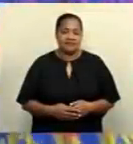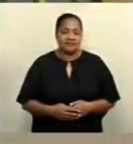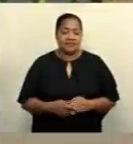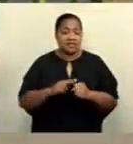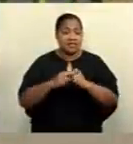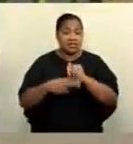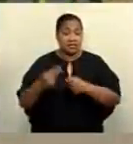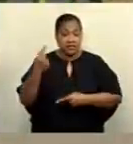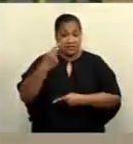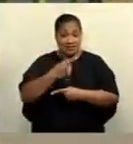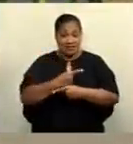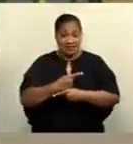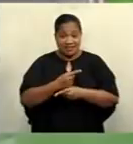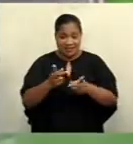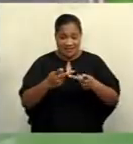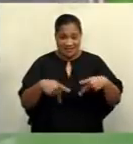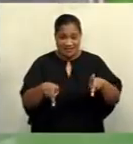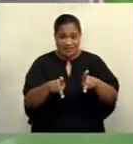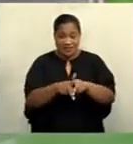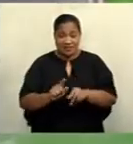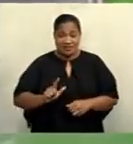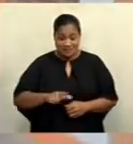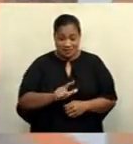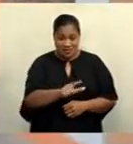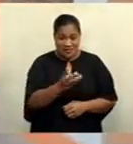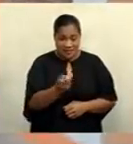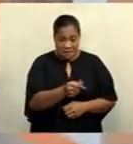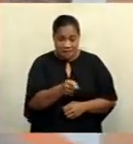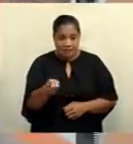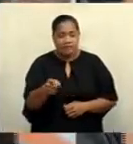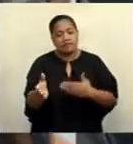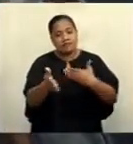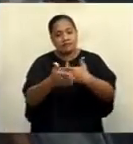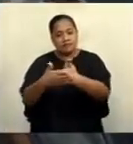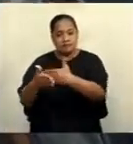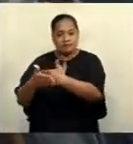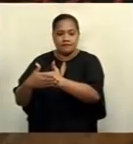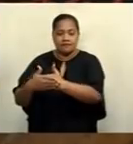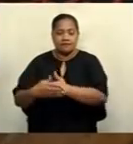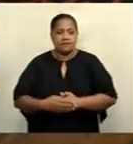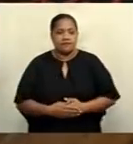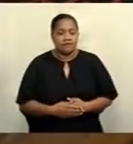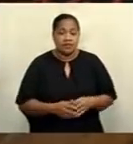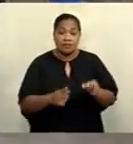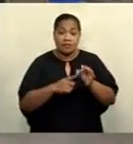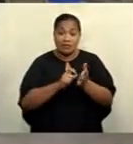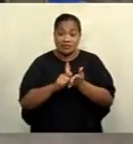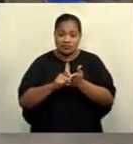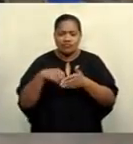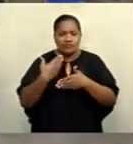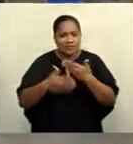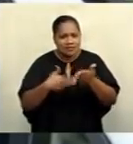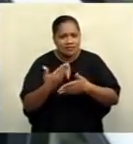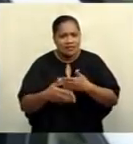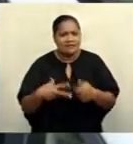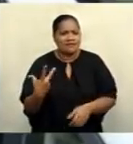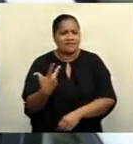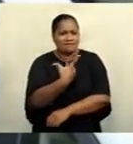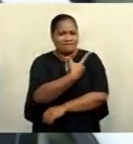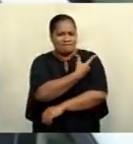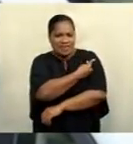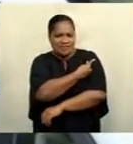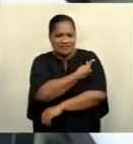In the news tonight, sites of interest temporarily closed in Lambasa. Permanent Secretary explains vaccine